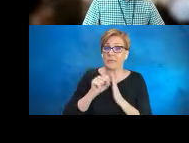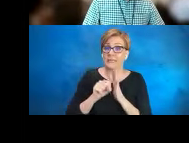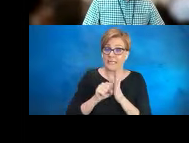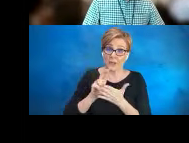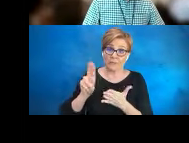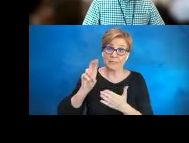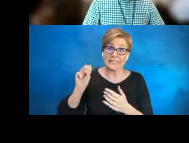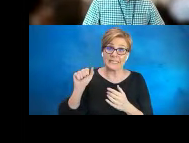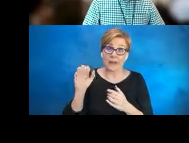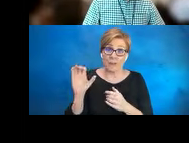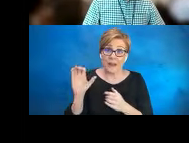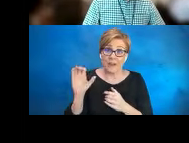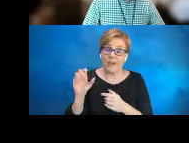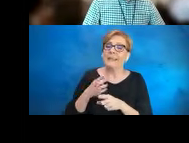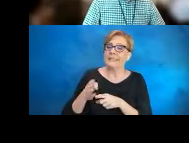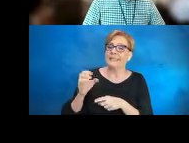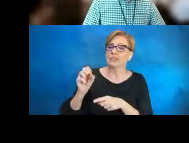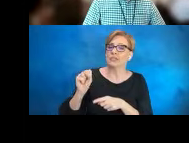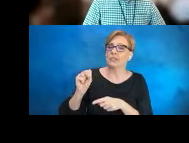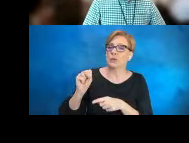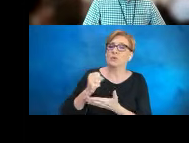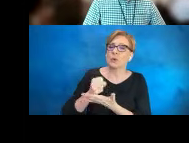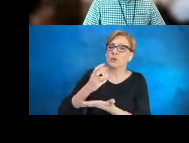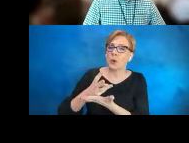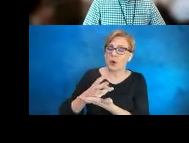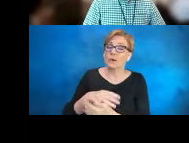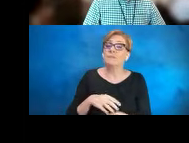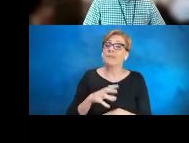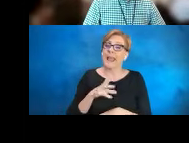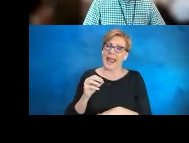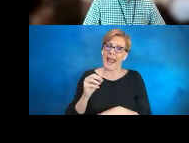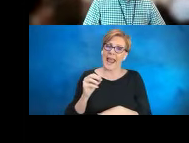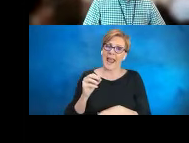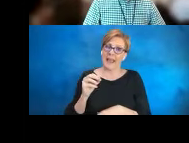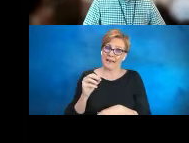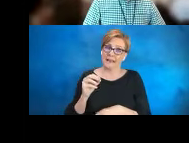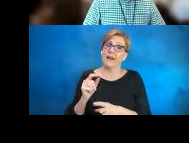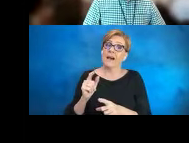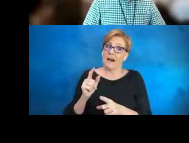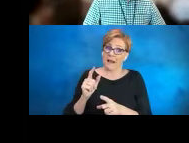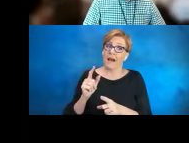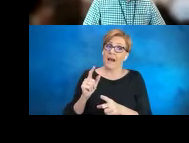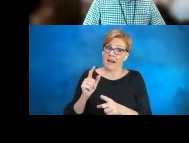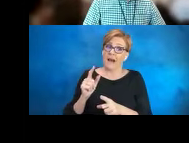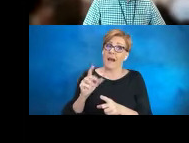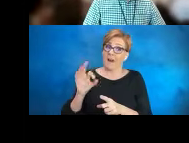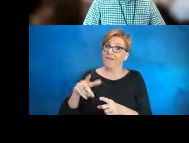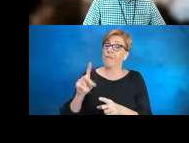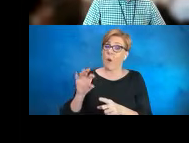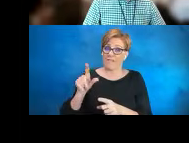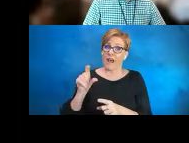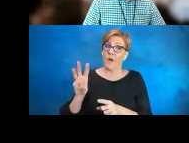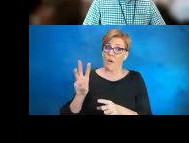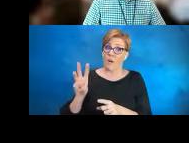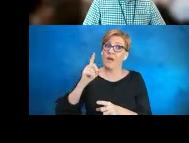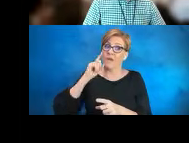Sacramento, in the social work school. And I am also a Ford Fellow in Disability Policy Research at the National Academy of Social